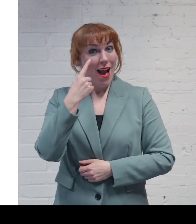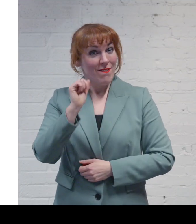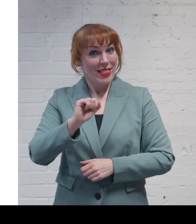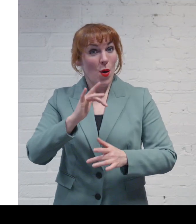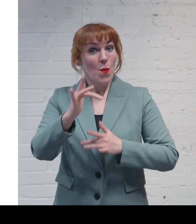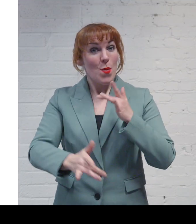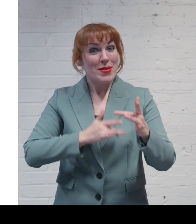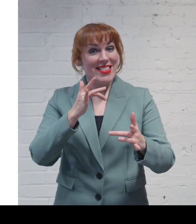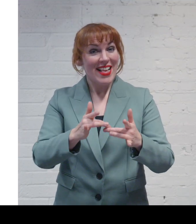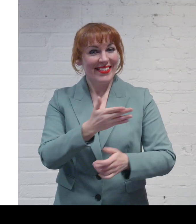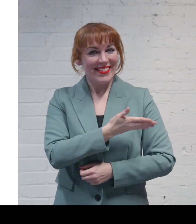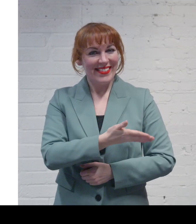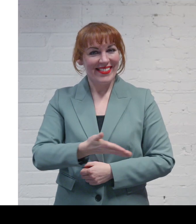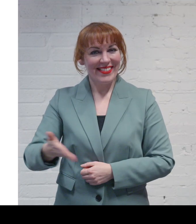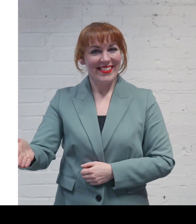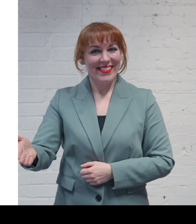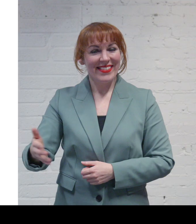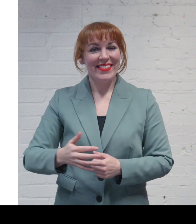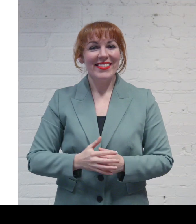on our website at